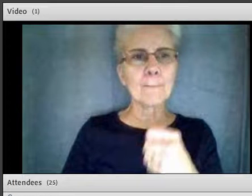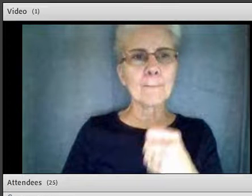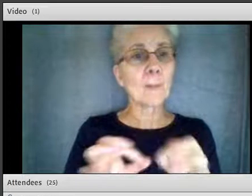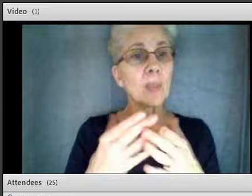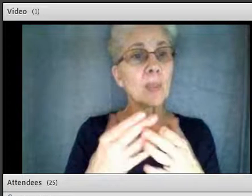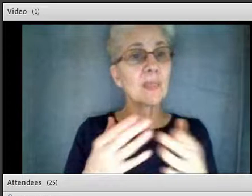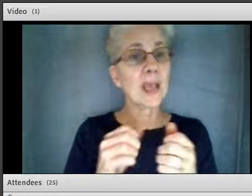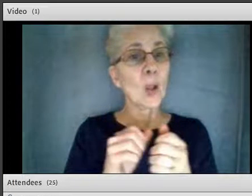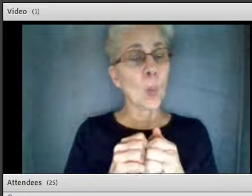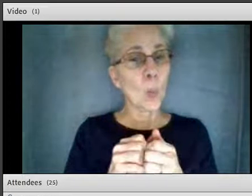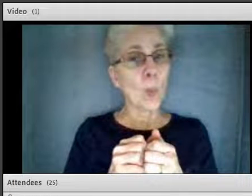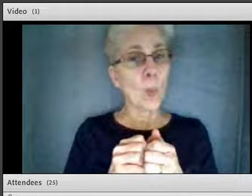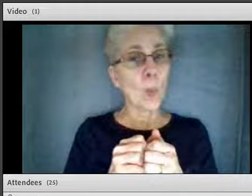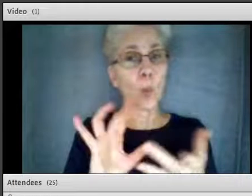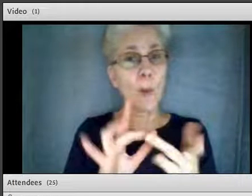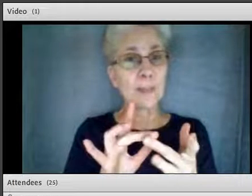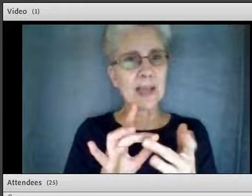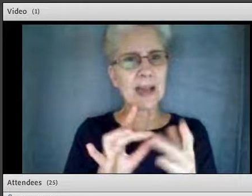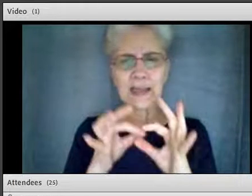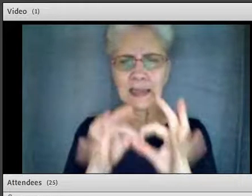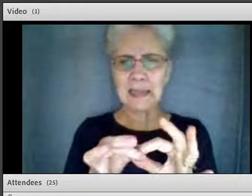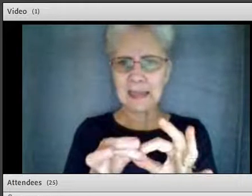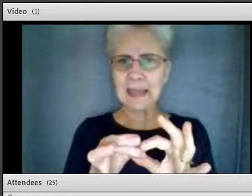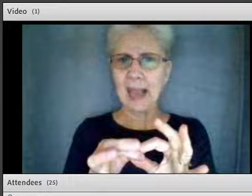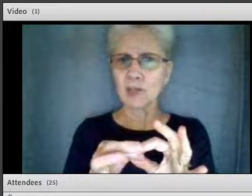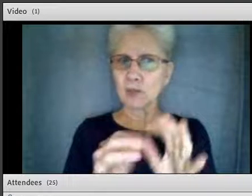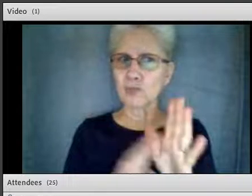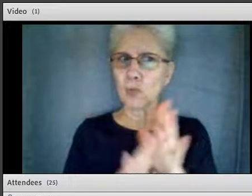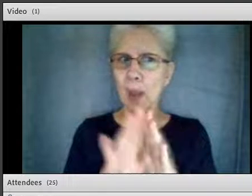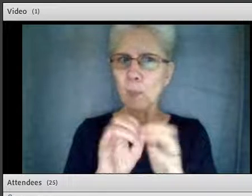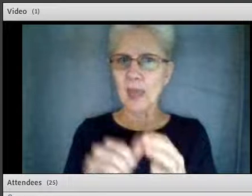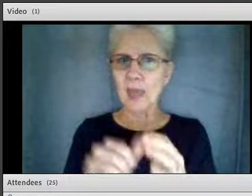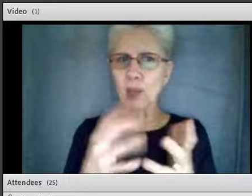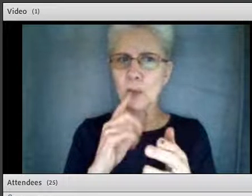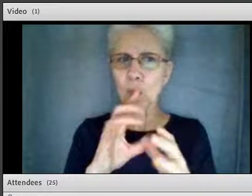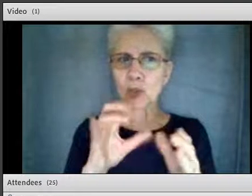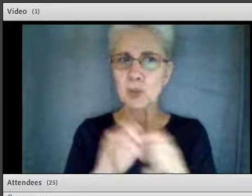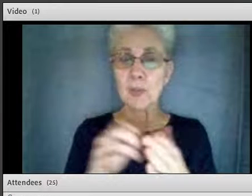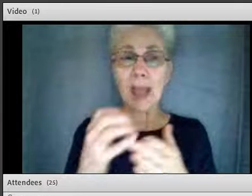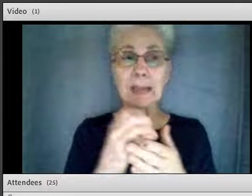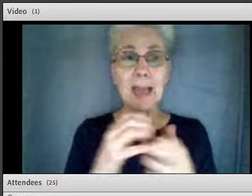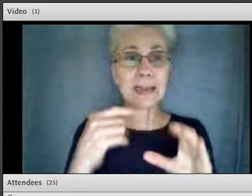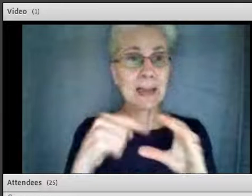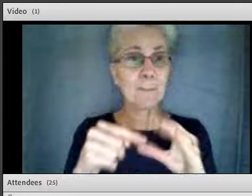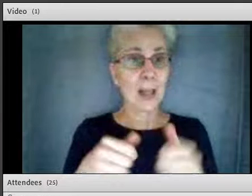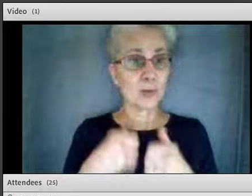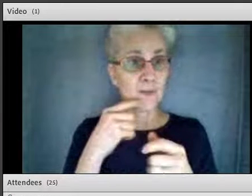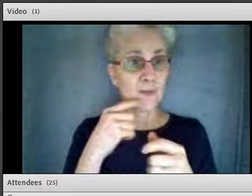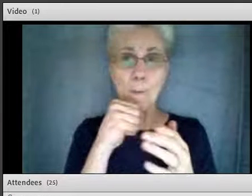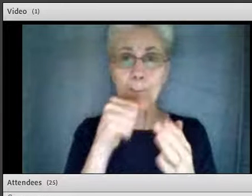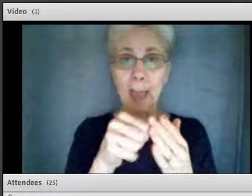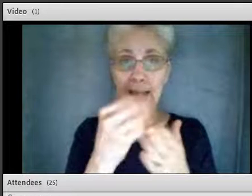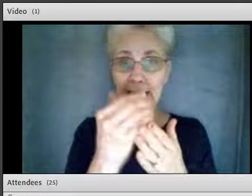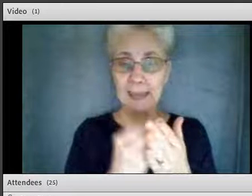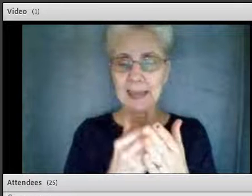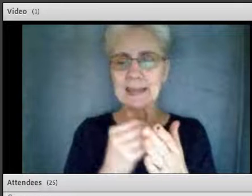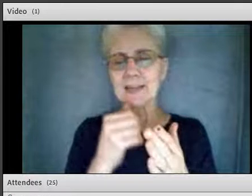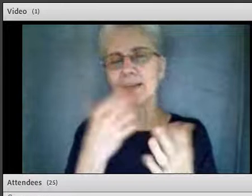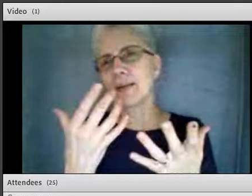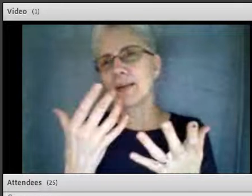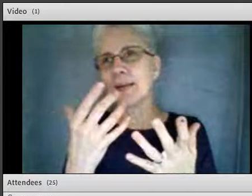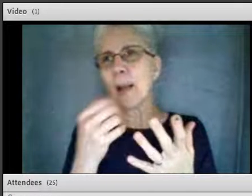users. That's really what we want to do there. Collect email addresses for mailing lists. Mailing is more effective than any